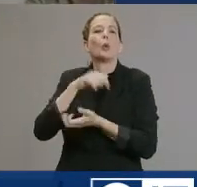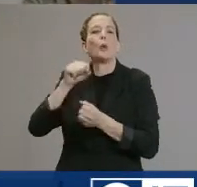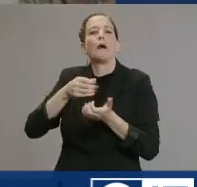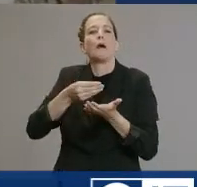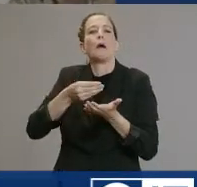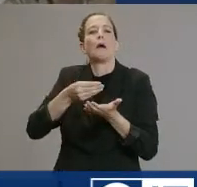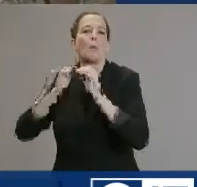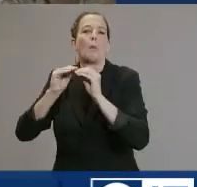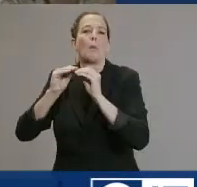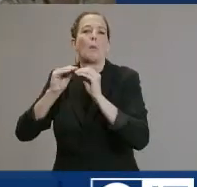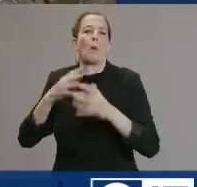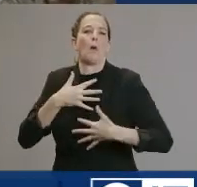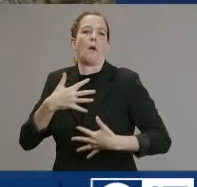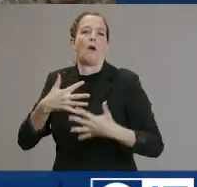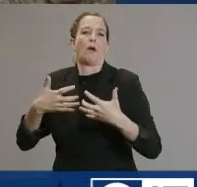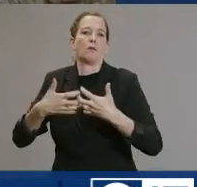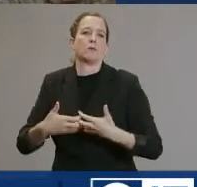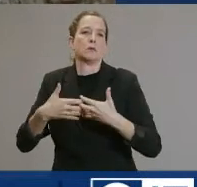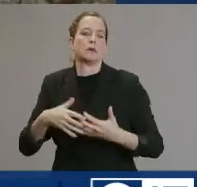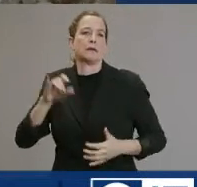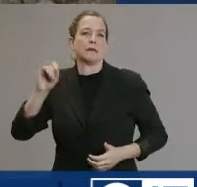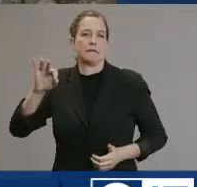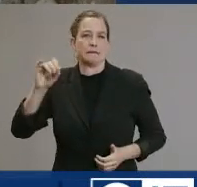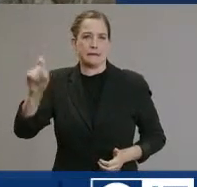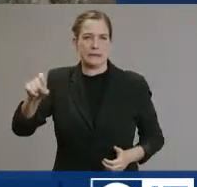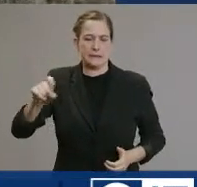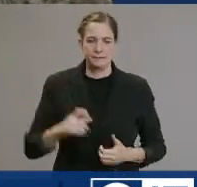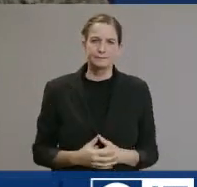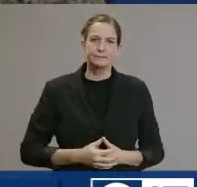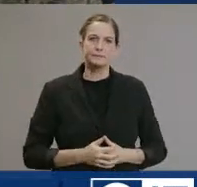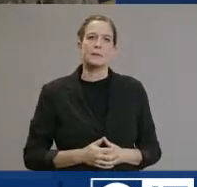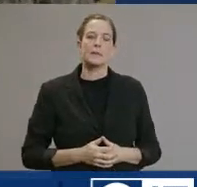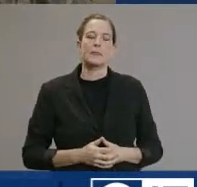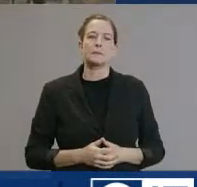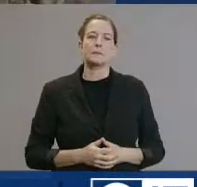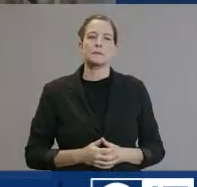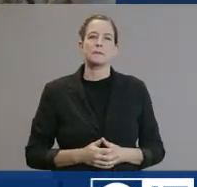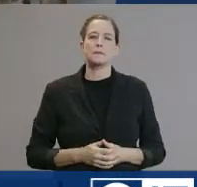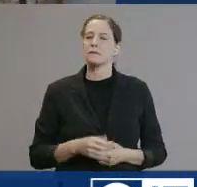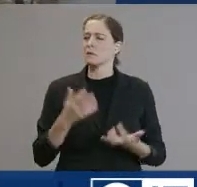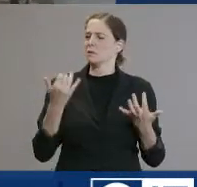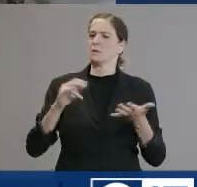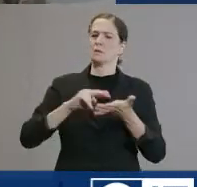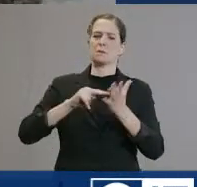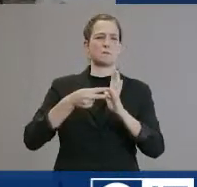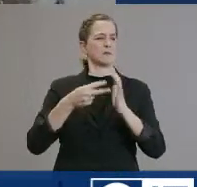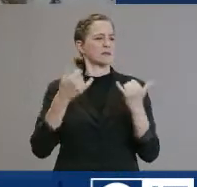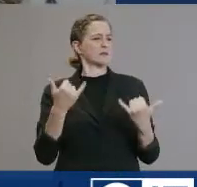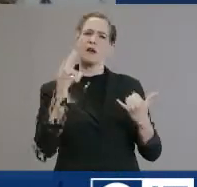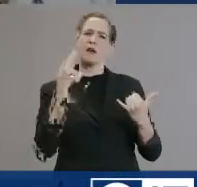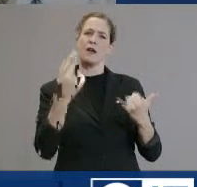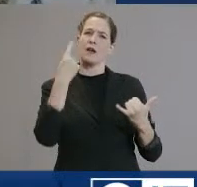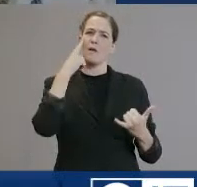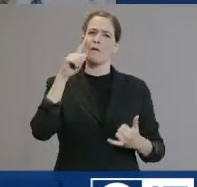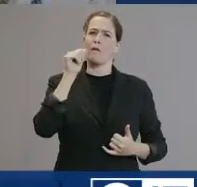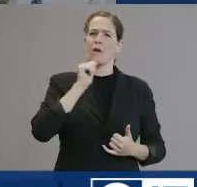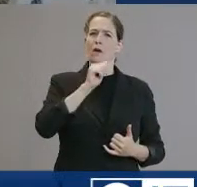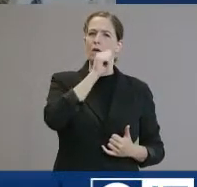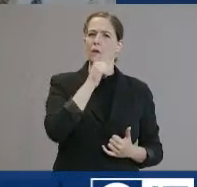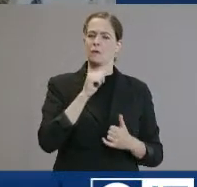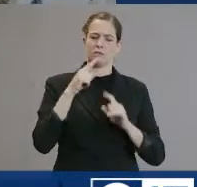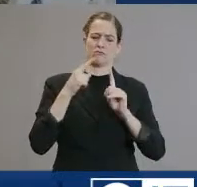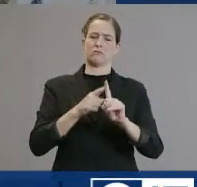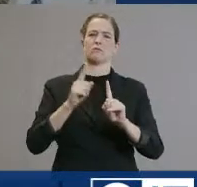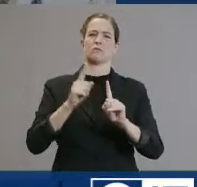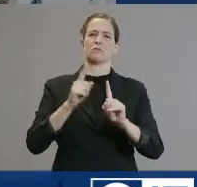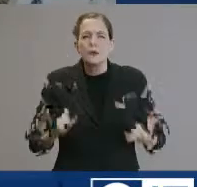So let's talk about where we are in Arizona today on our statistics. This is the White House gating criteria